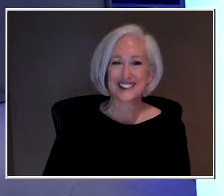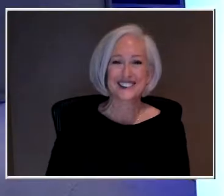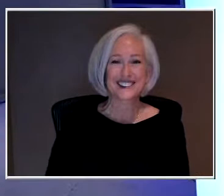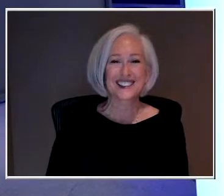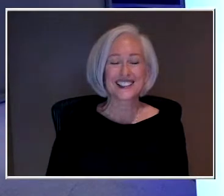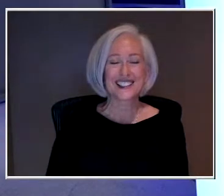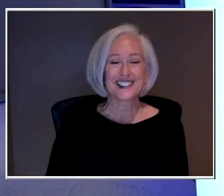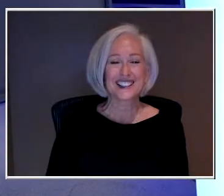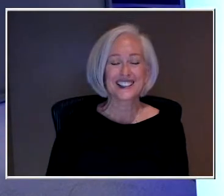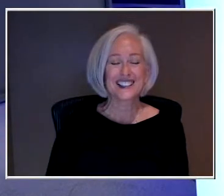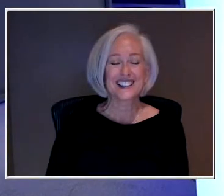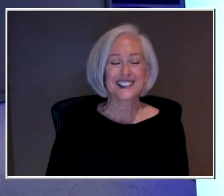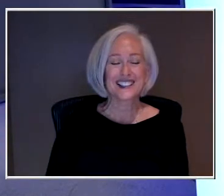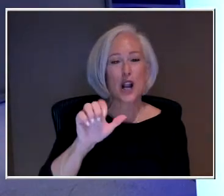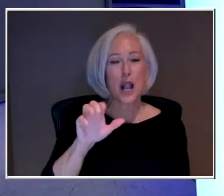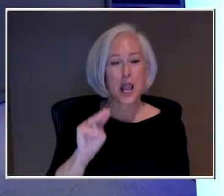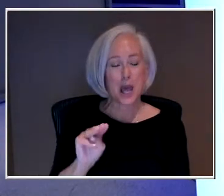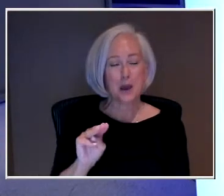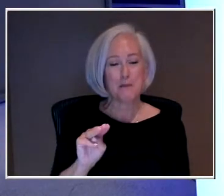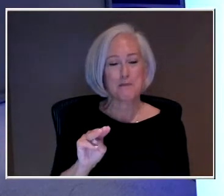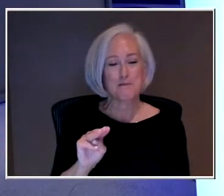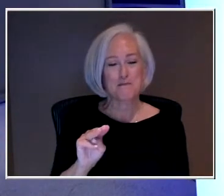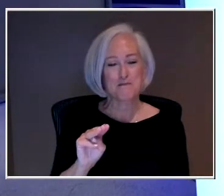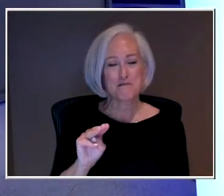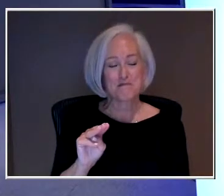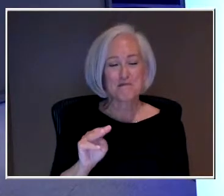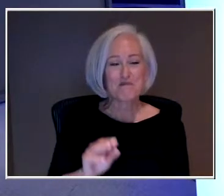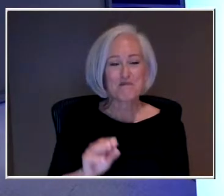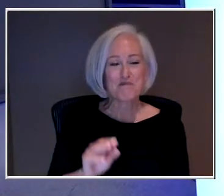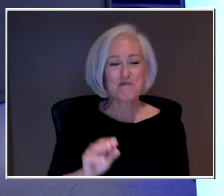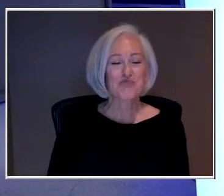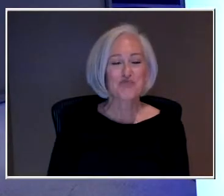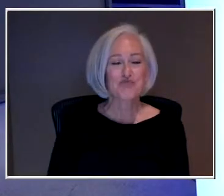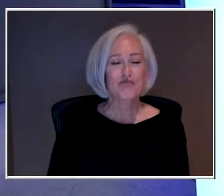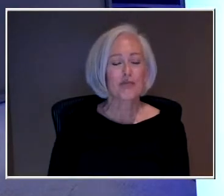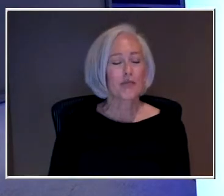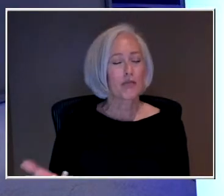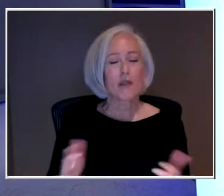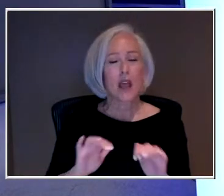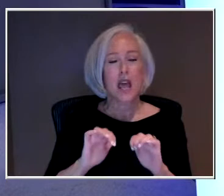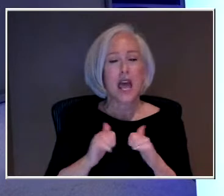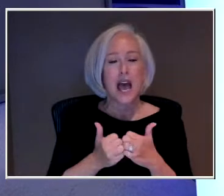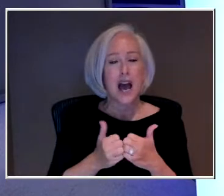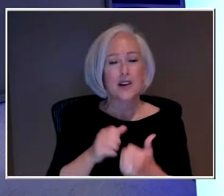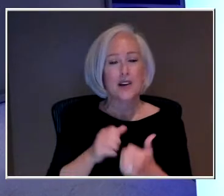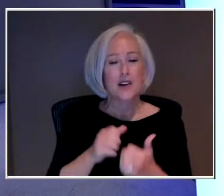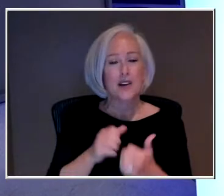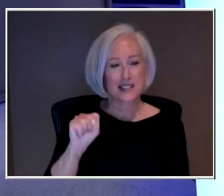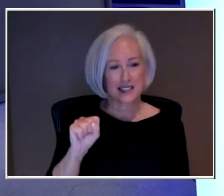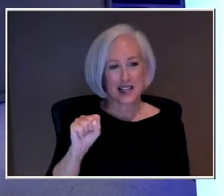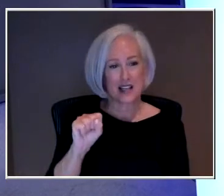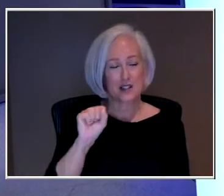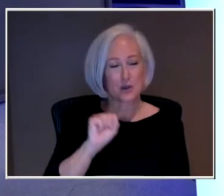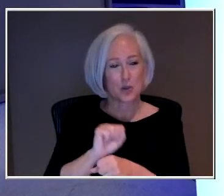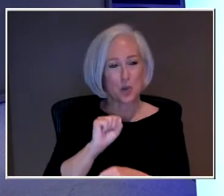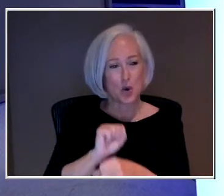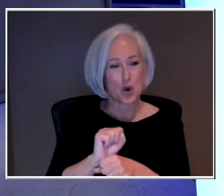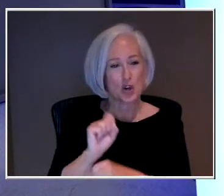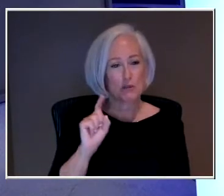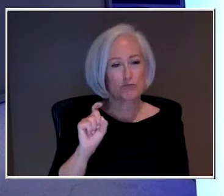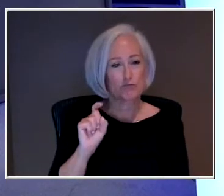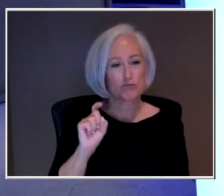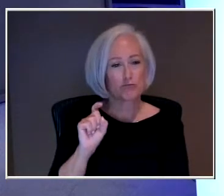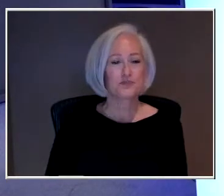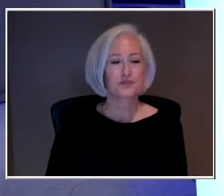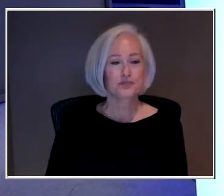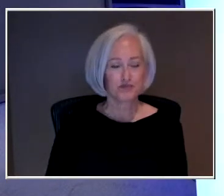Dr. Lamb, I want to start with you just on the basics. How does a spinal cord stimulator or an SCS work? All right. Well,